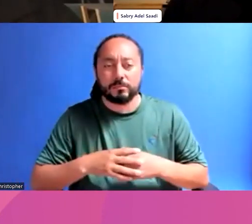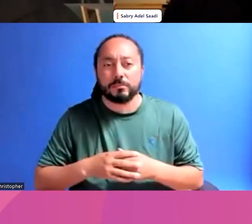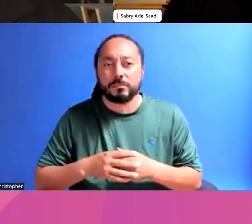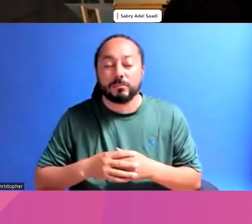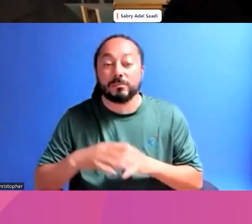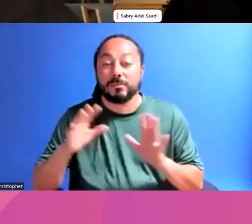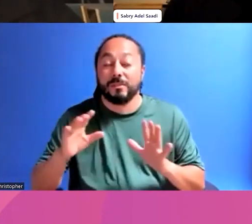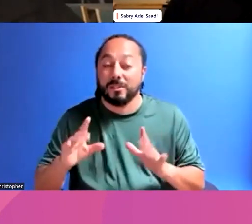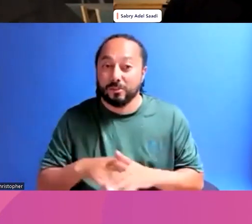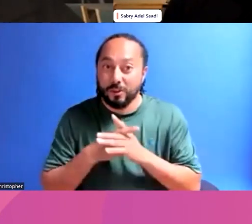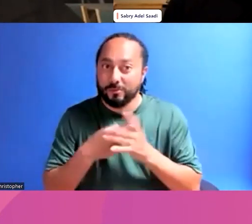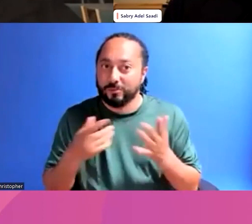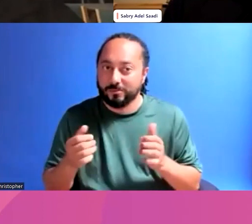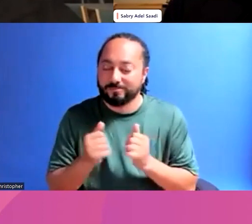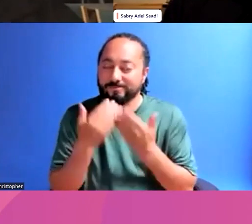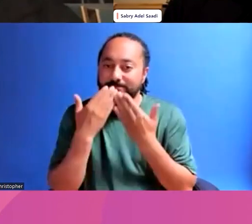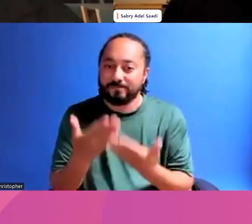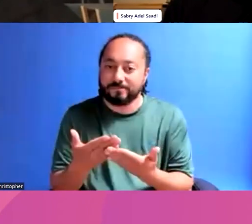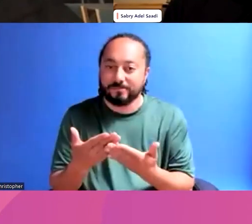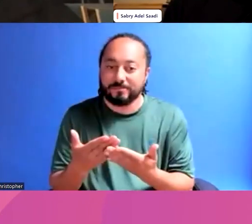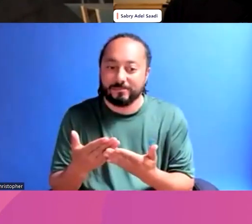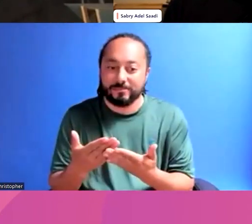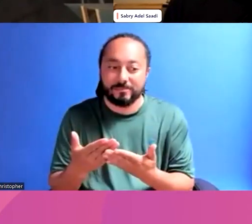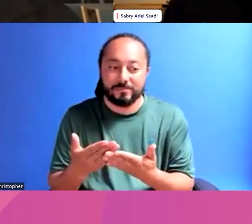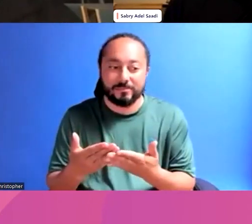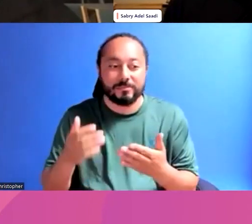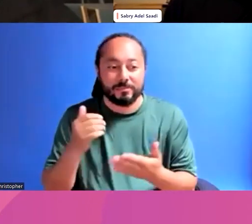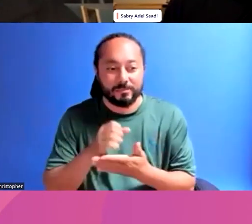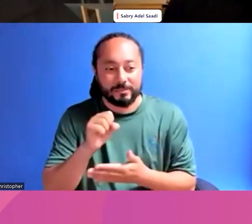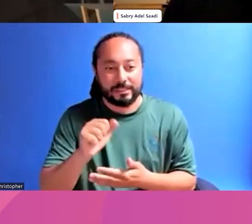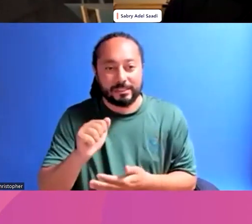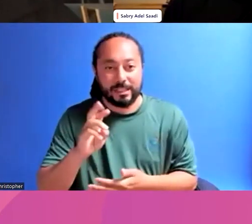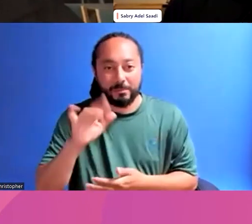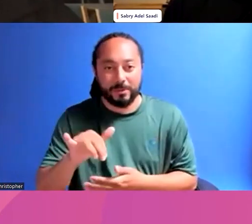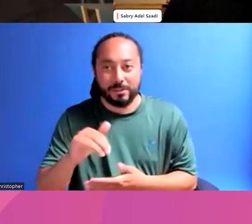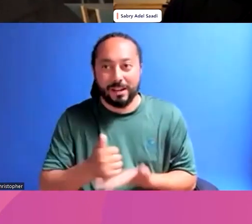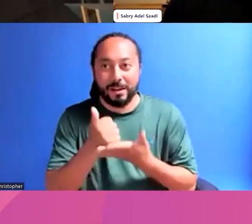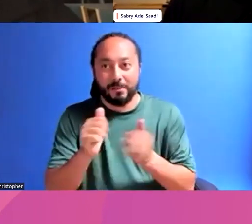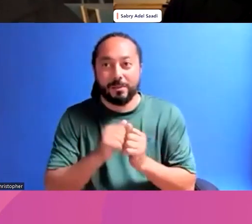start to Sabri for joining me with the questions. As